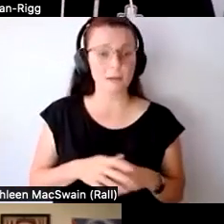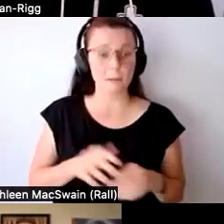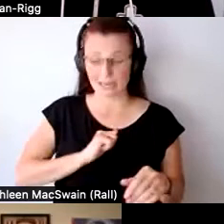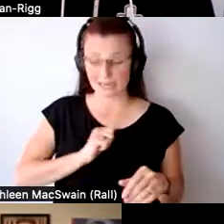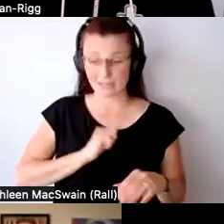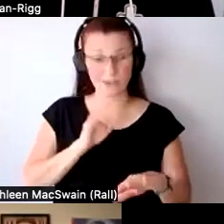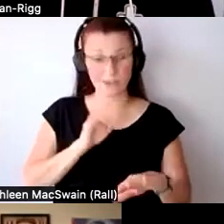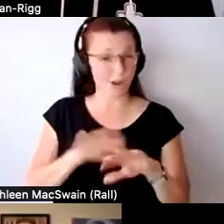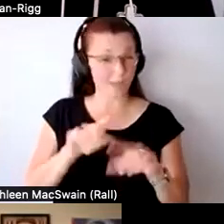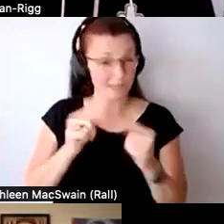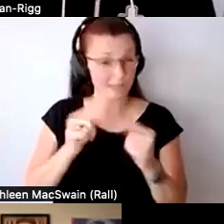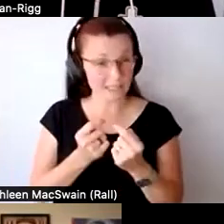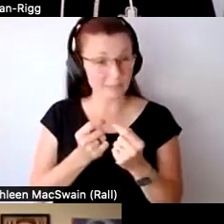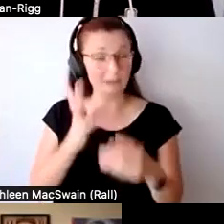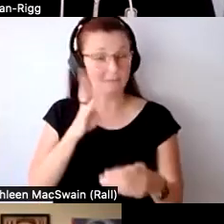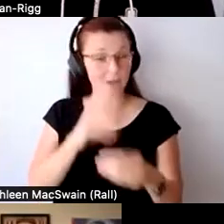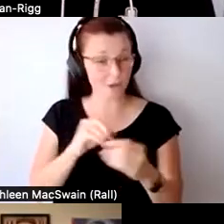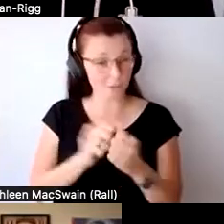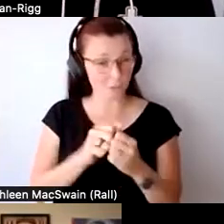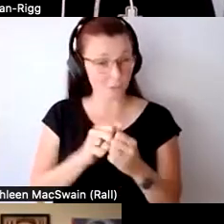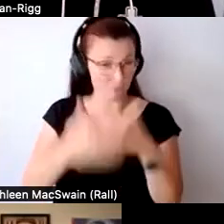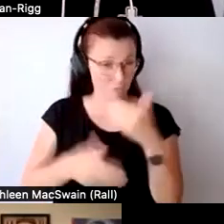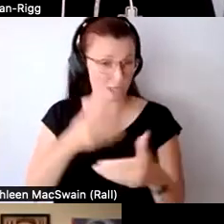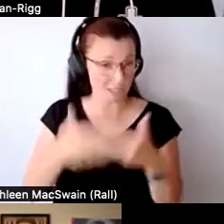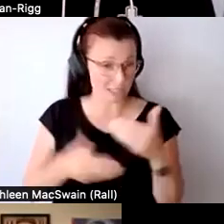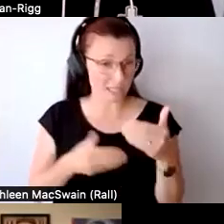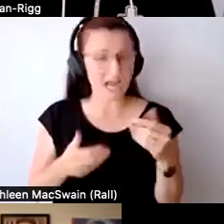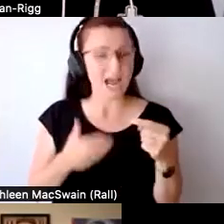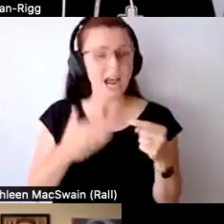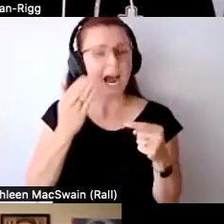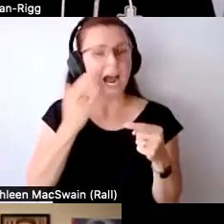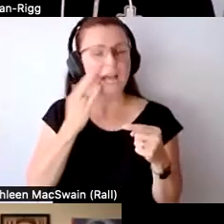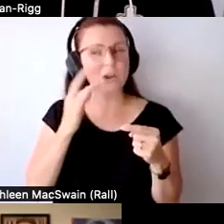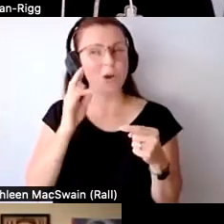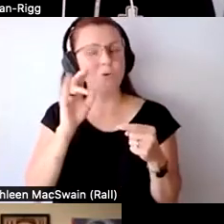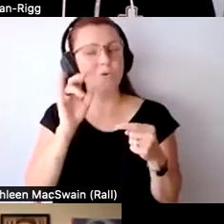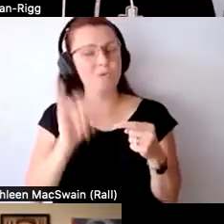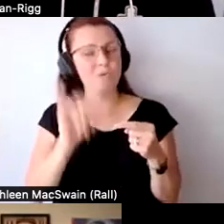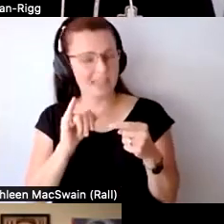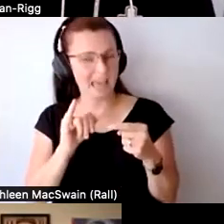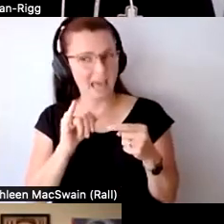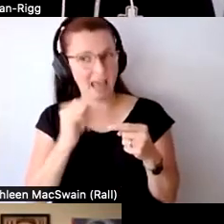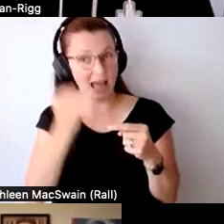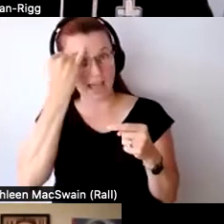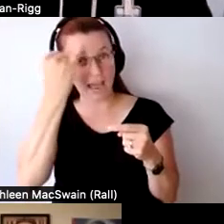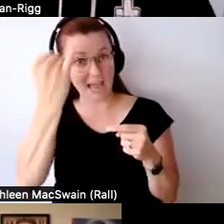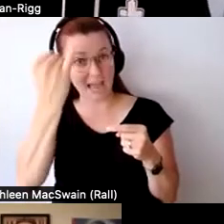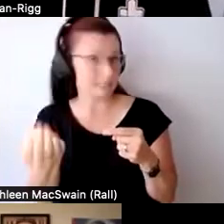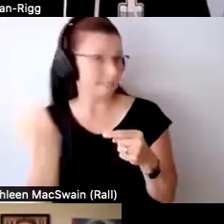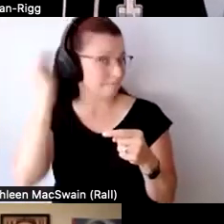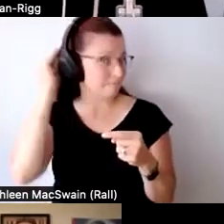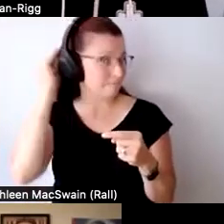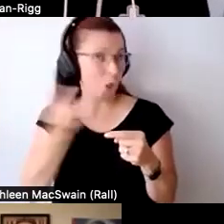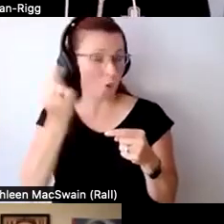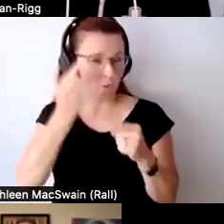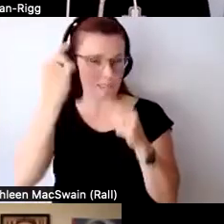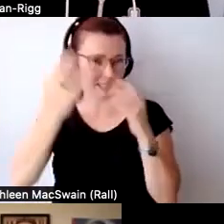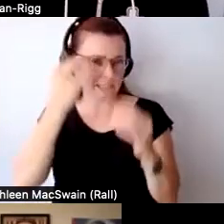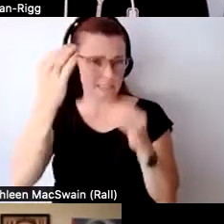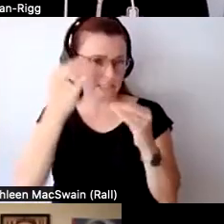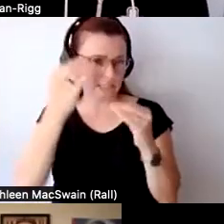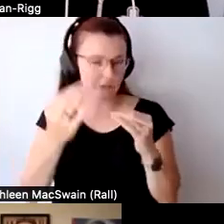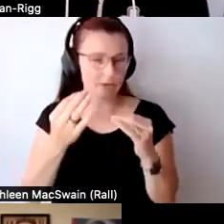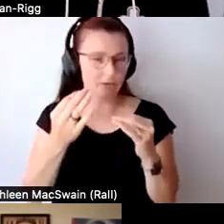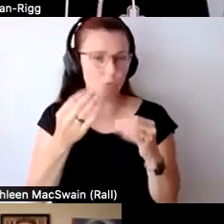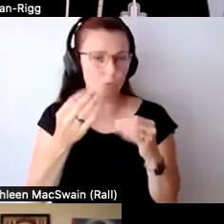that's being, you know, sincerely considered in all the spaces that are being looked at or considered for used, as Matt was mentioning.